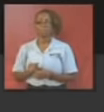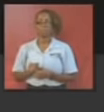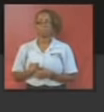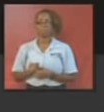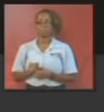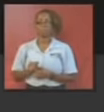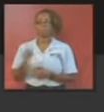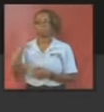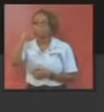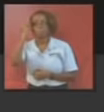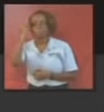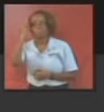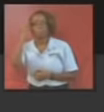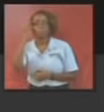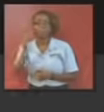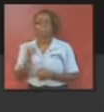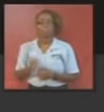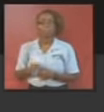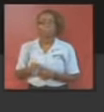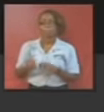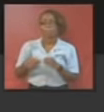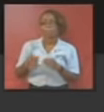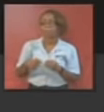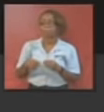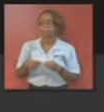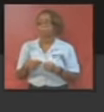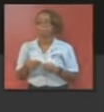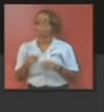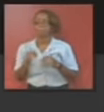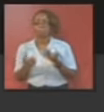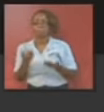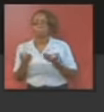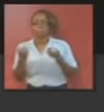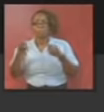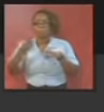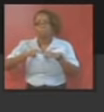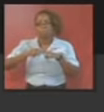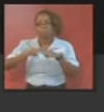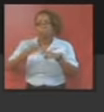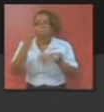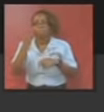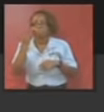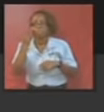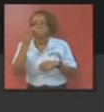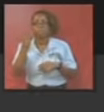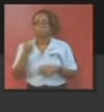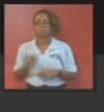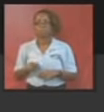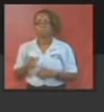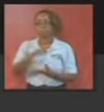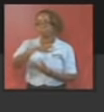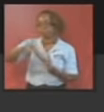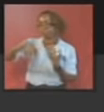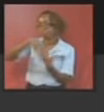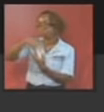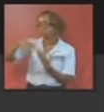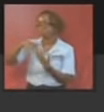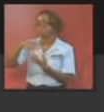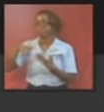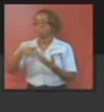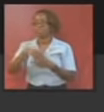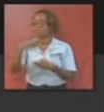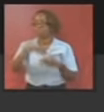about possible increases in gatherings and potential spreader events, is there a concern that as